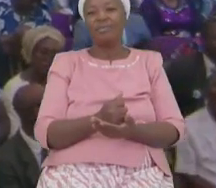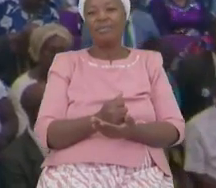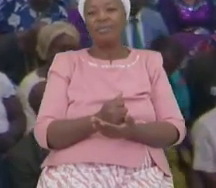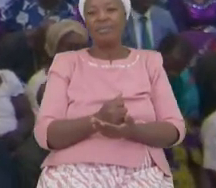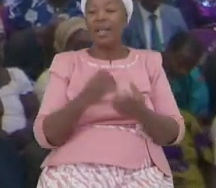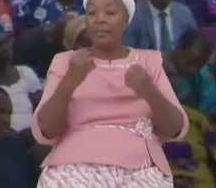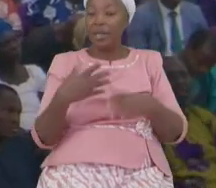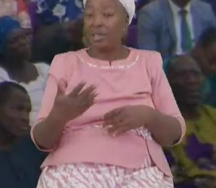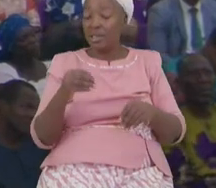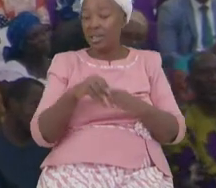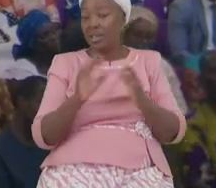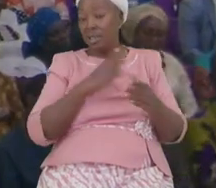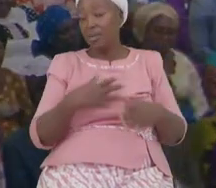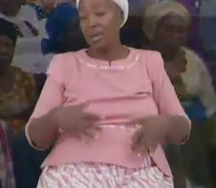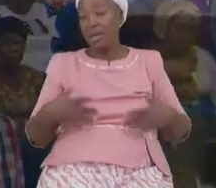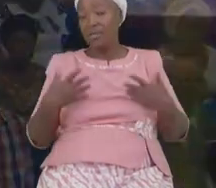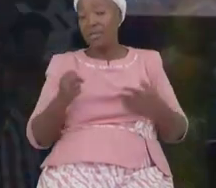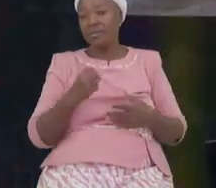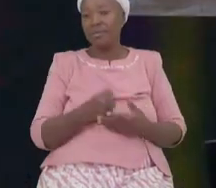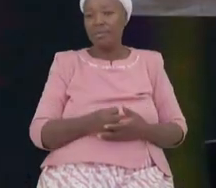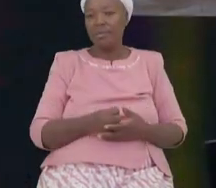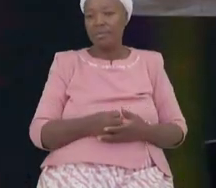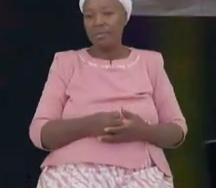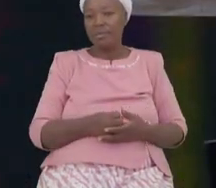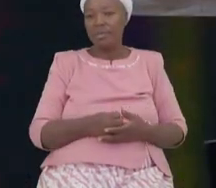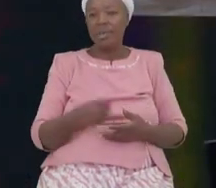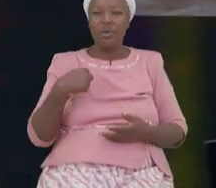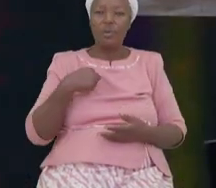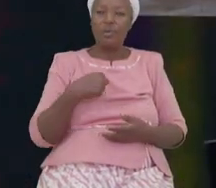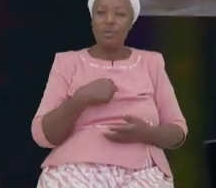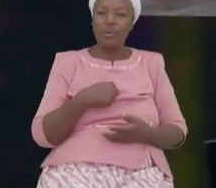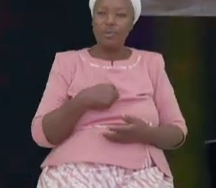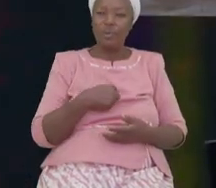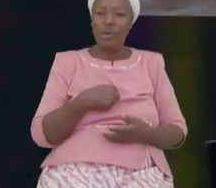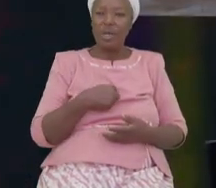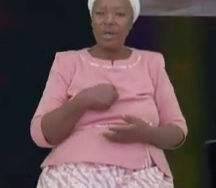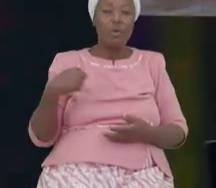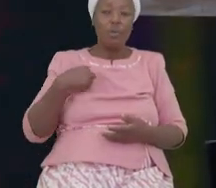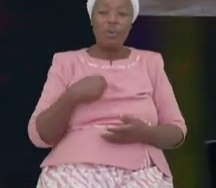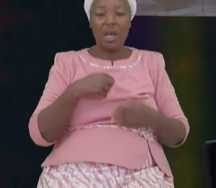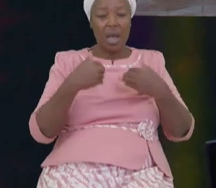Many things in our lives we have the calling to do.